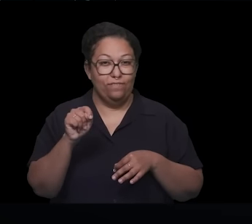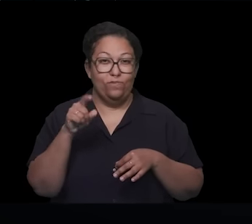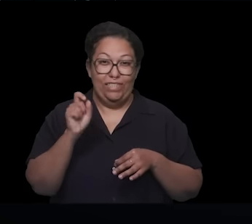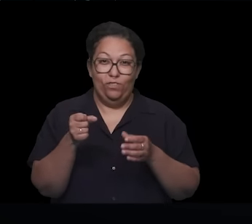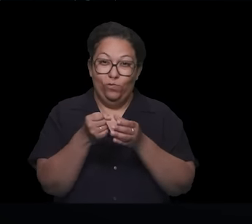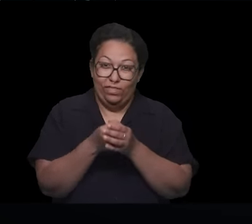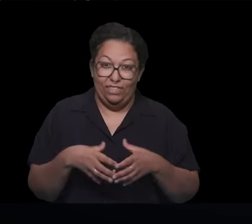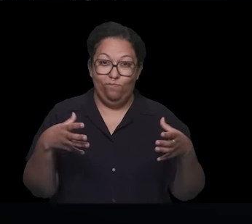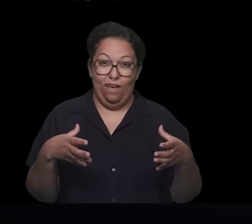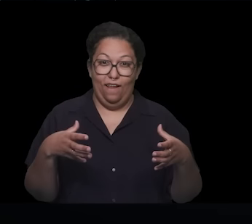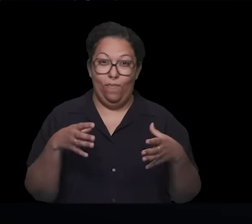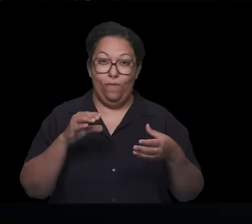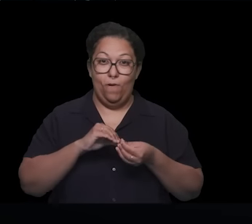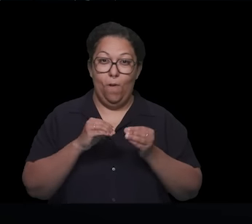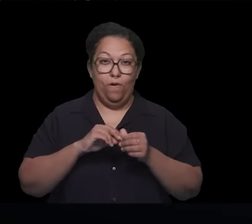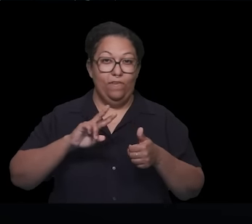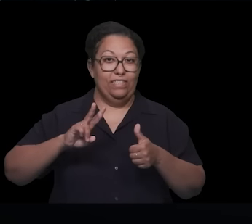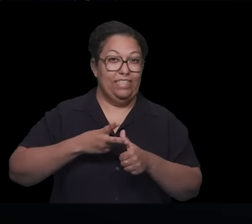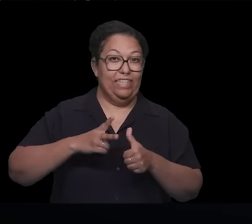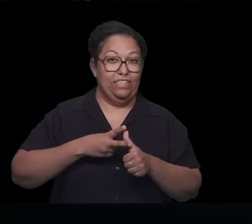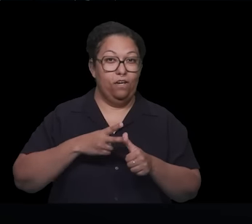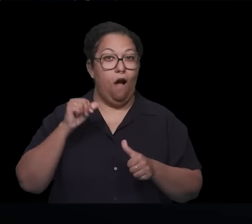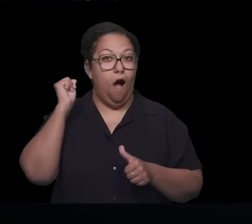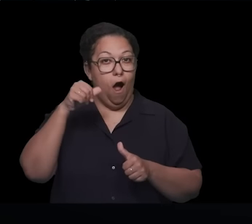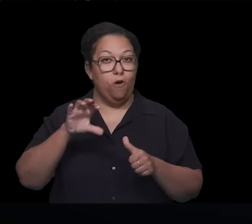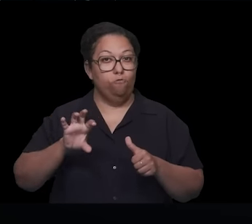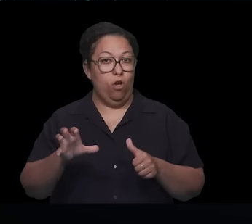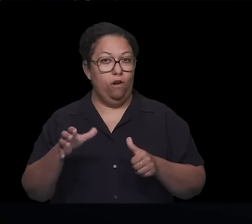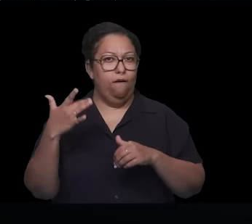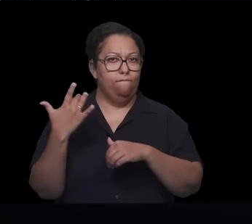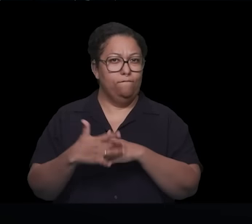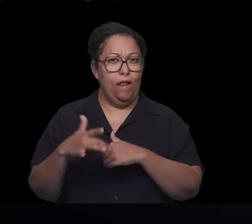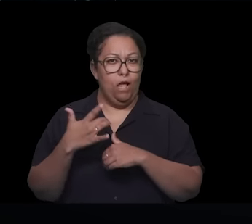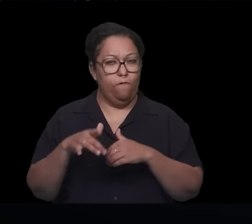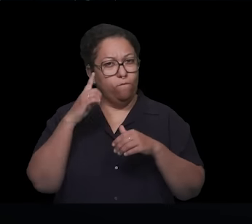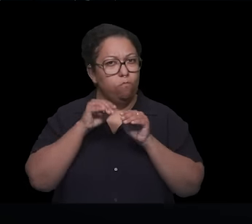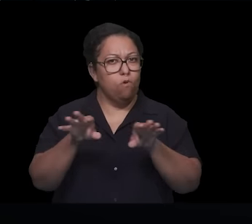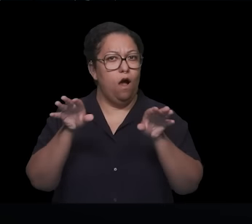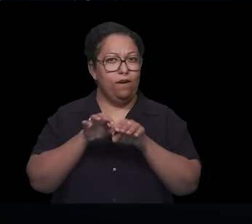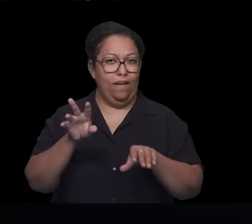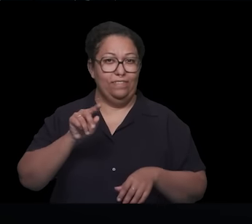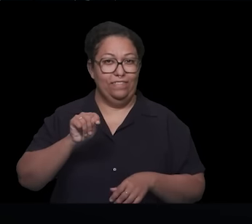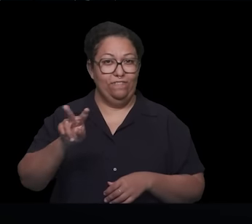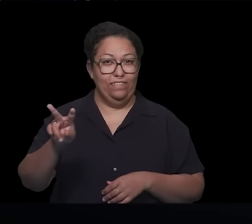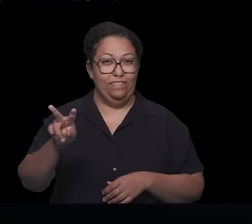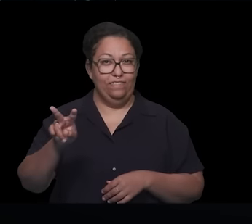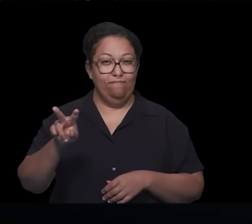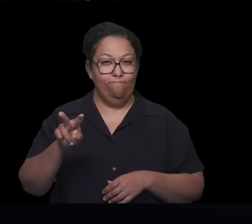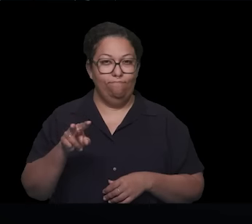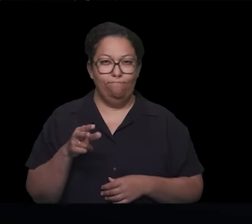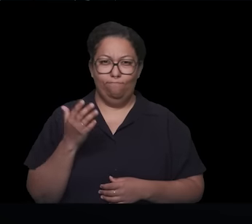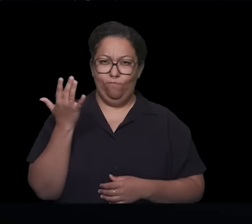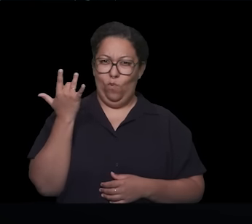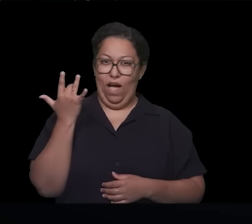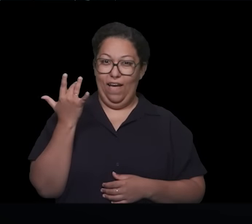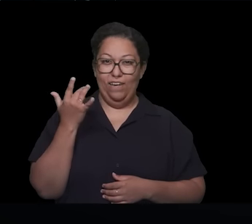tracks. We need to expand the number of secondary audio channels available in broadcast